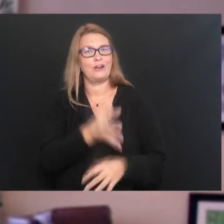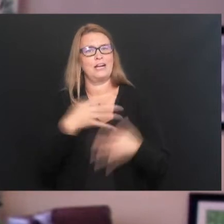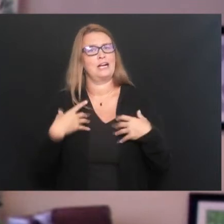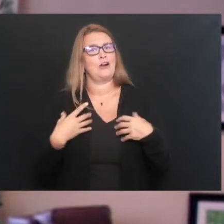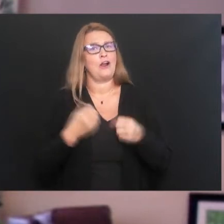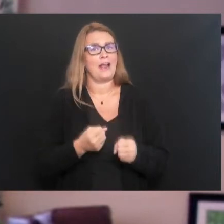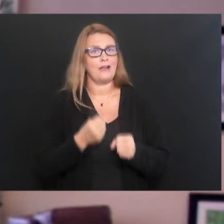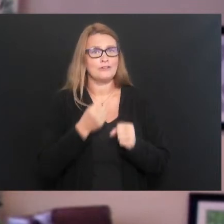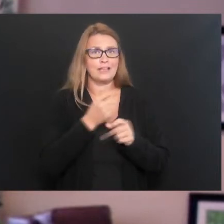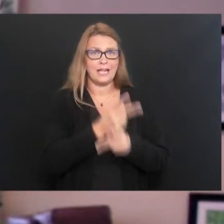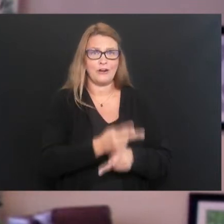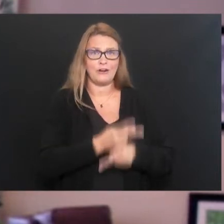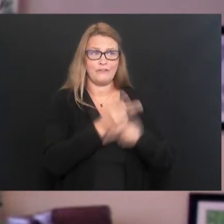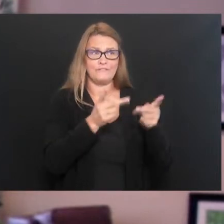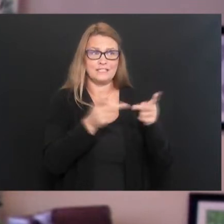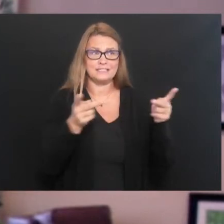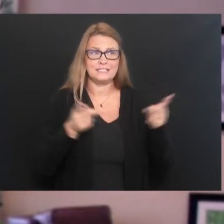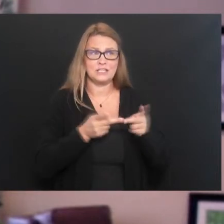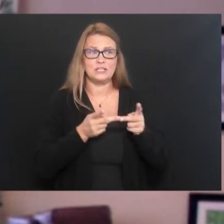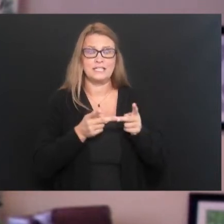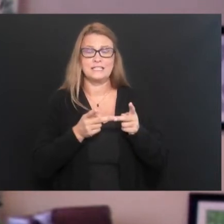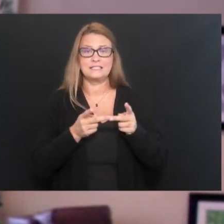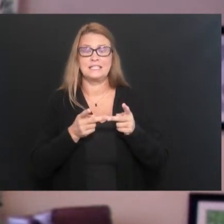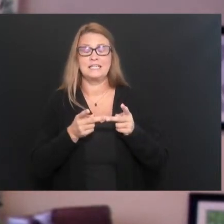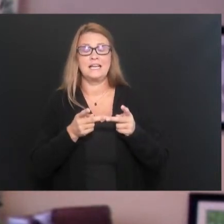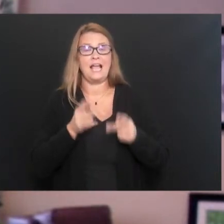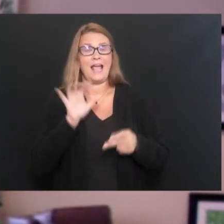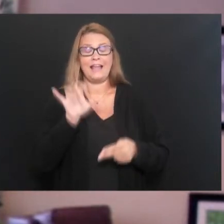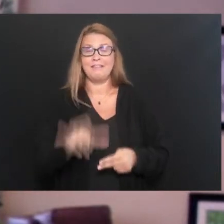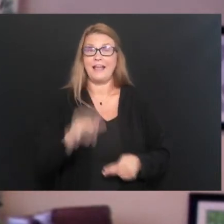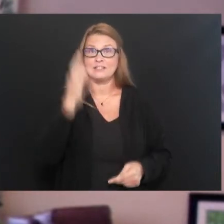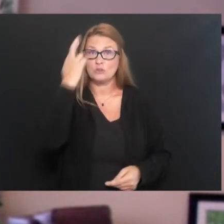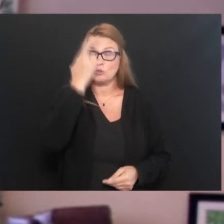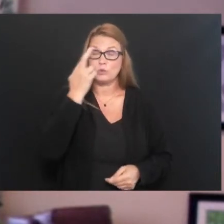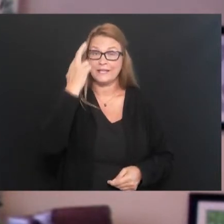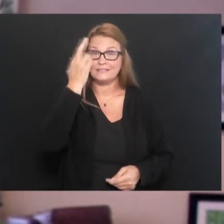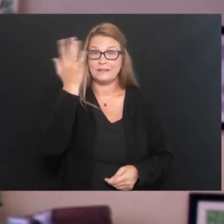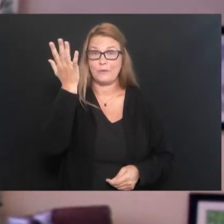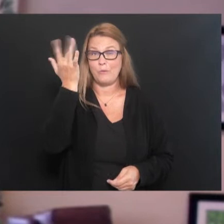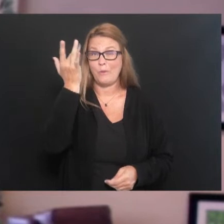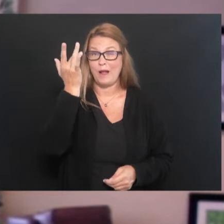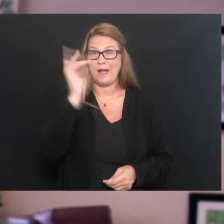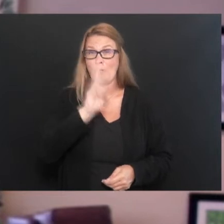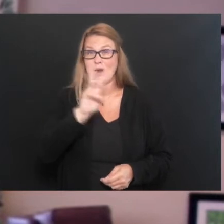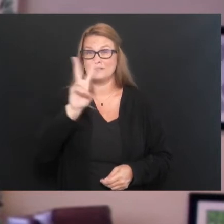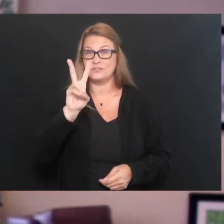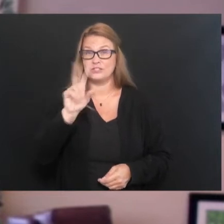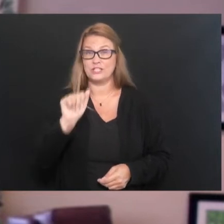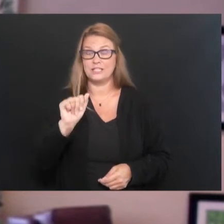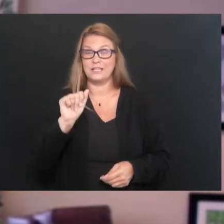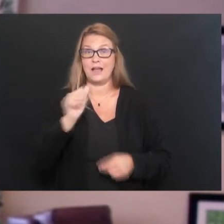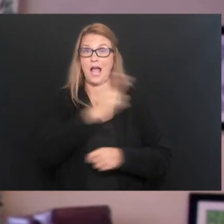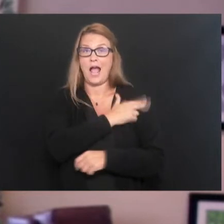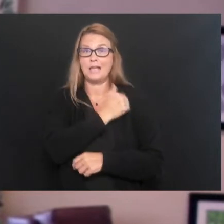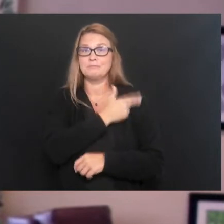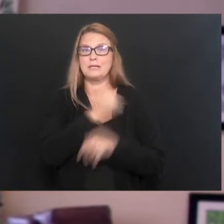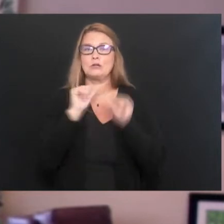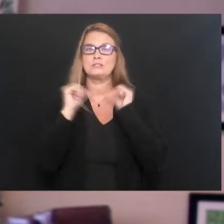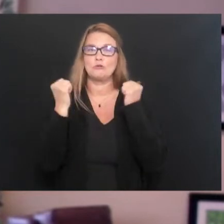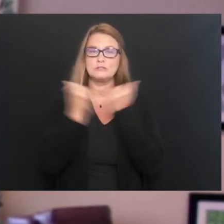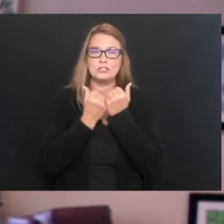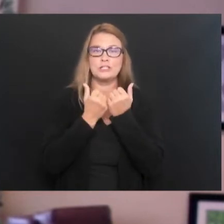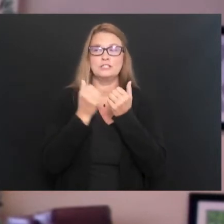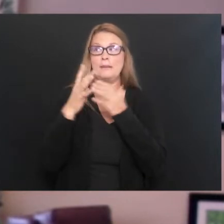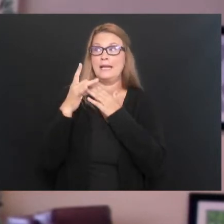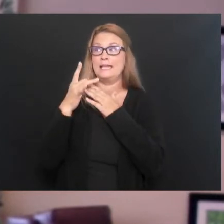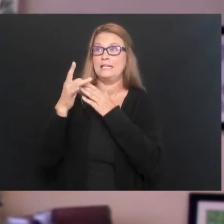and hospital systems. And that's really the reason why the West Virginia Hospital Association and our hospital